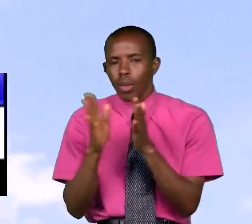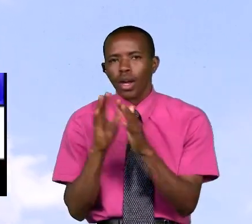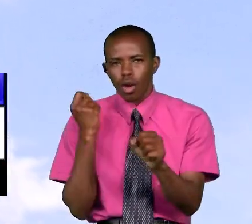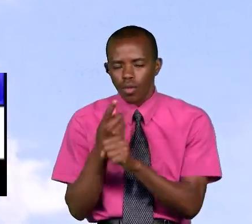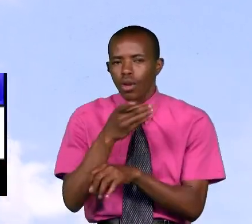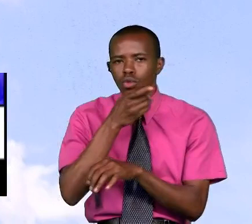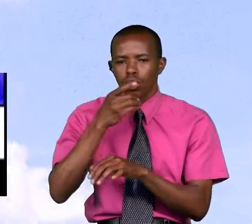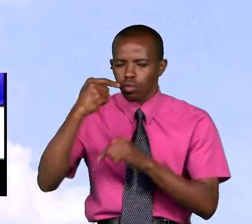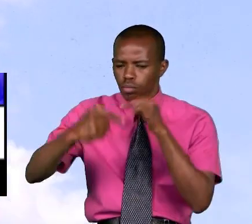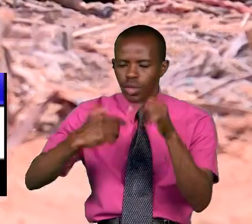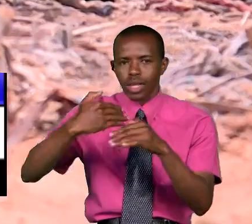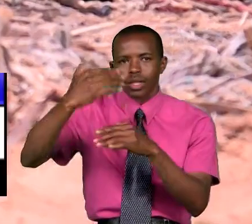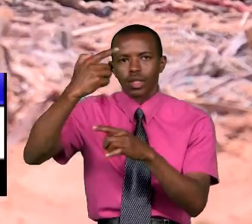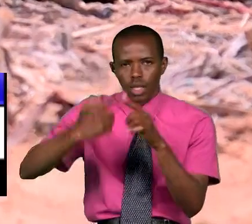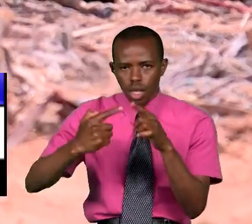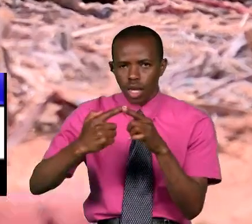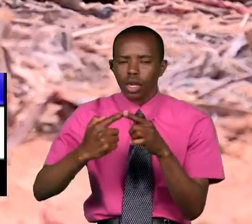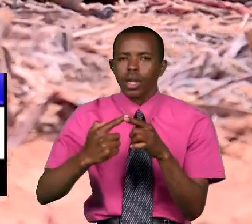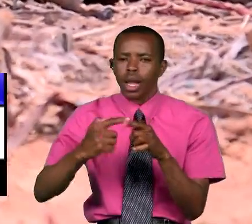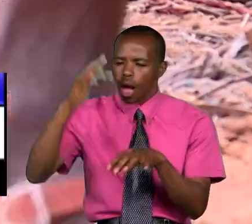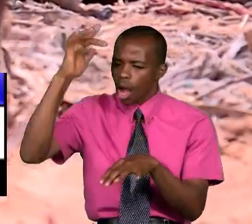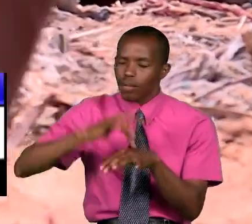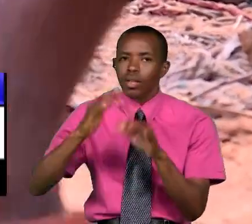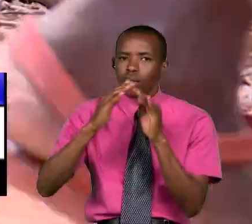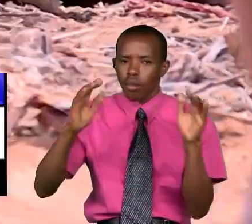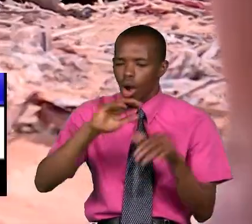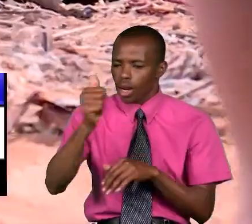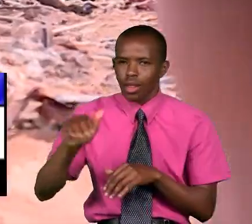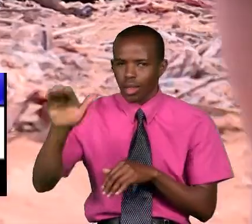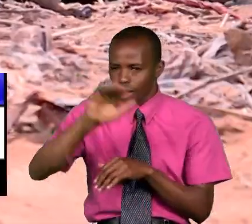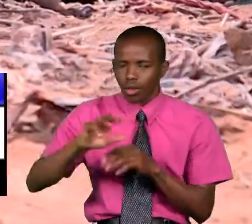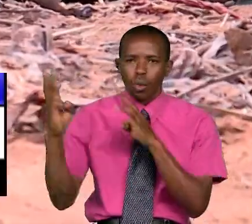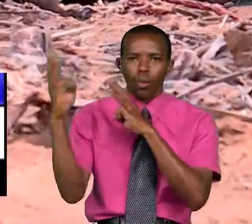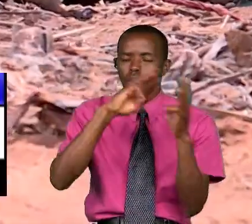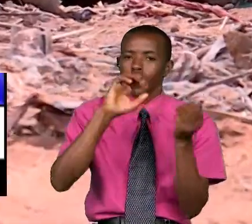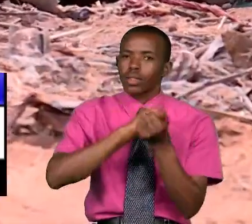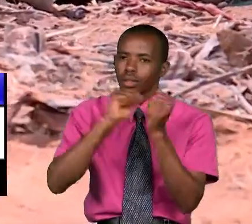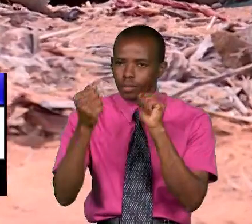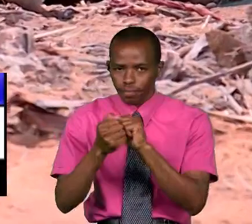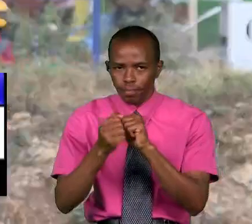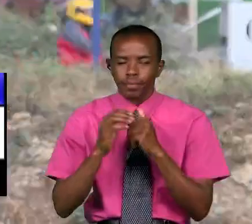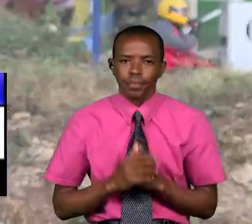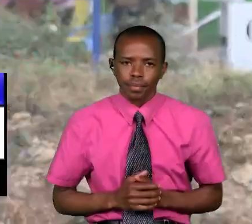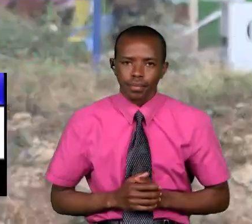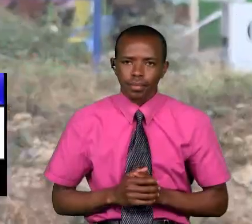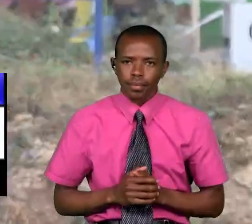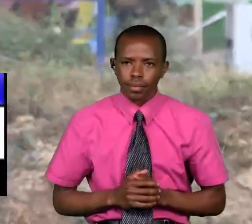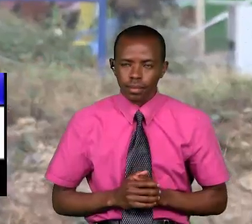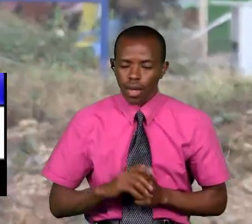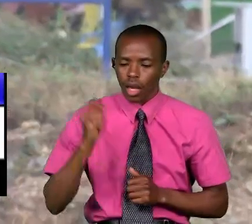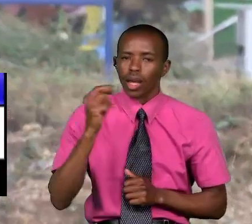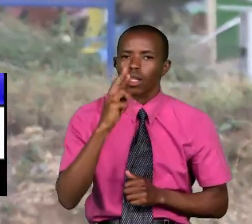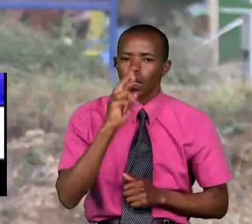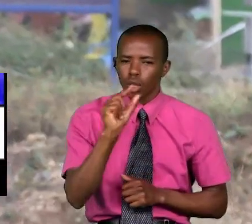drought could go on until next year and happen more frequently as a result of climate change. The Kenya Red